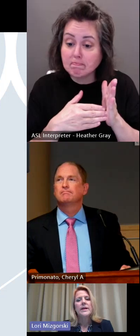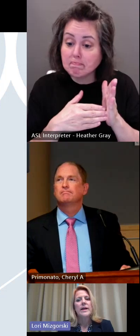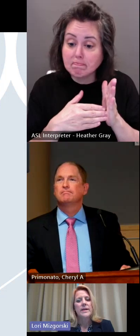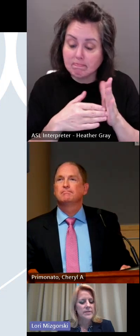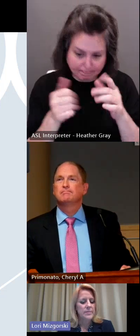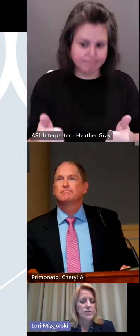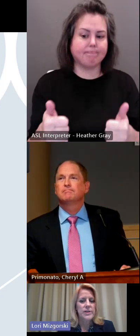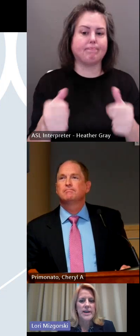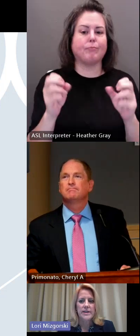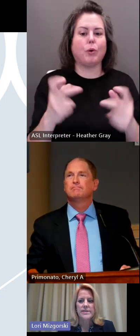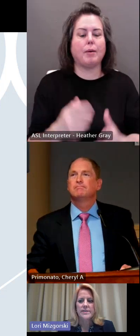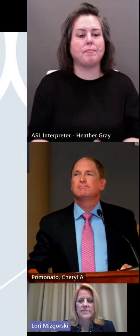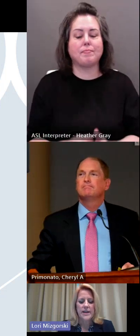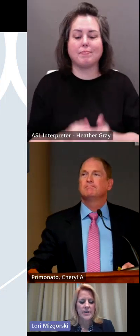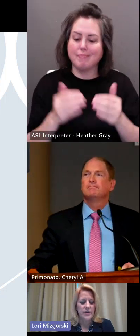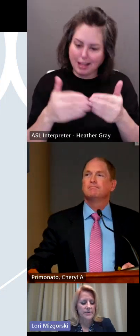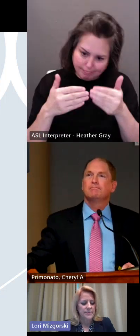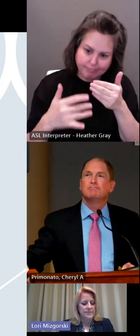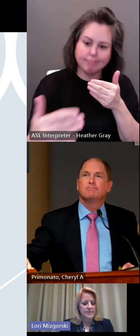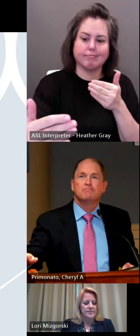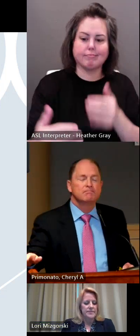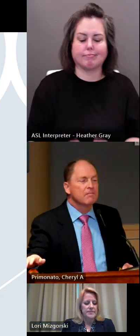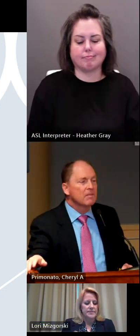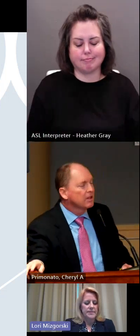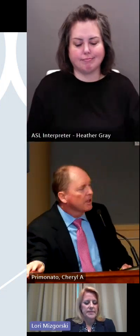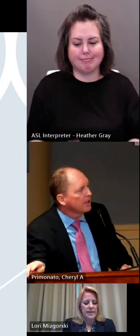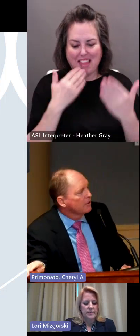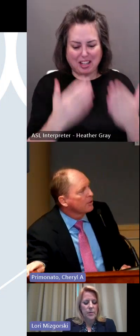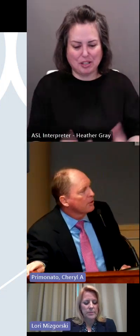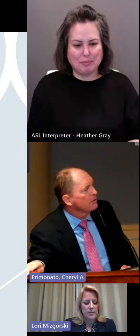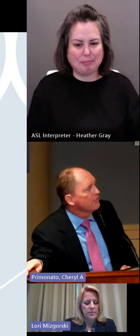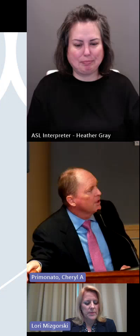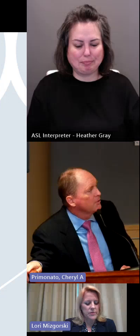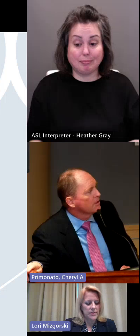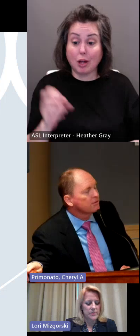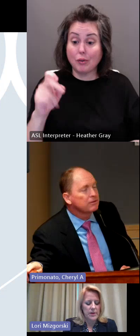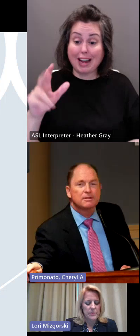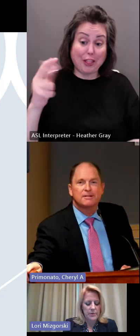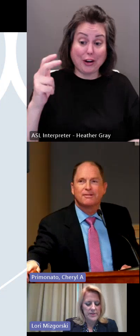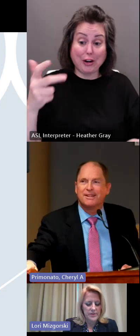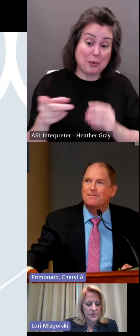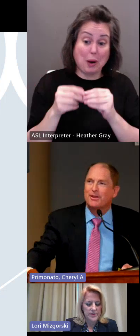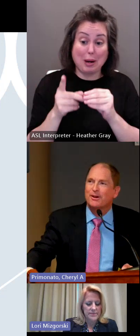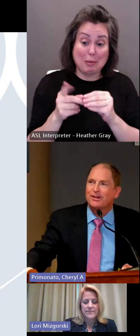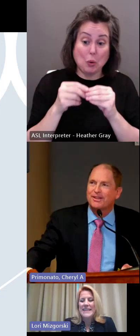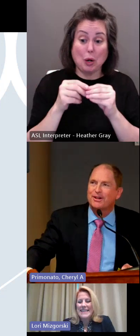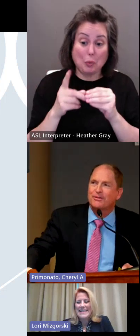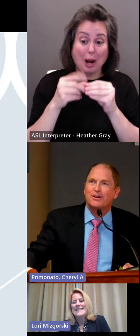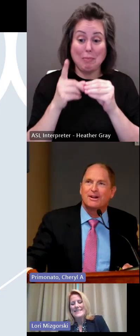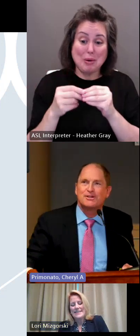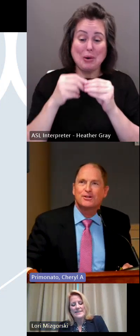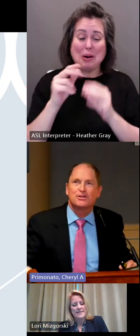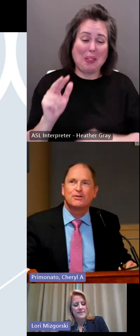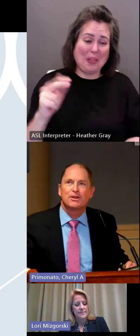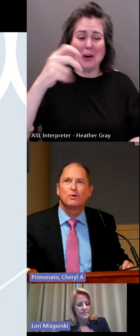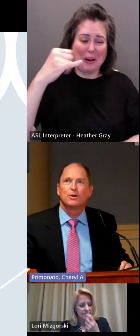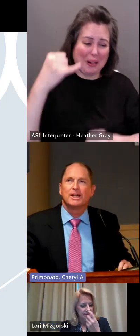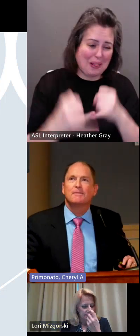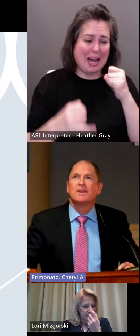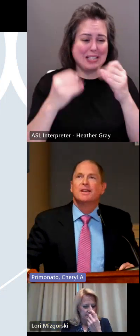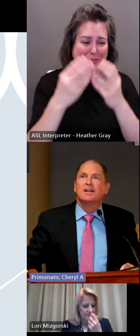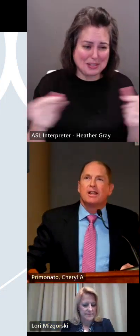Okay, the motion carries. Thank you. And our One third and more final vote, one more resolution. third and final resolution